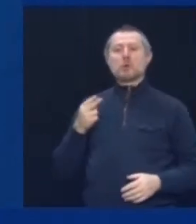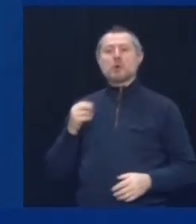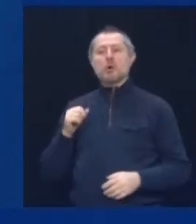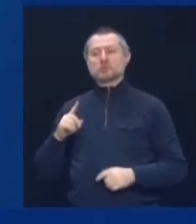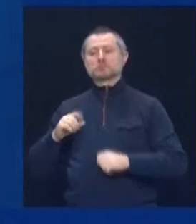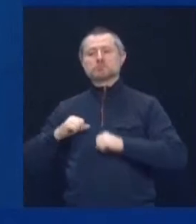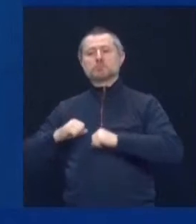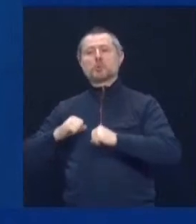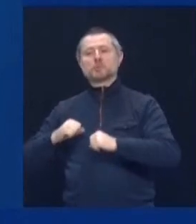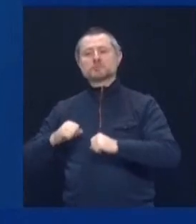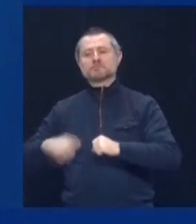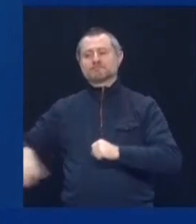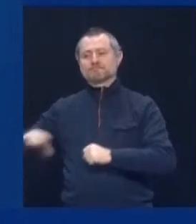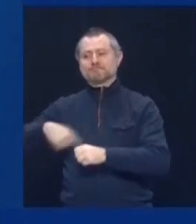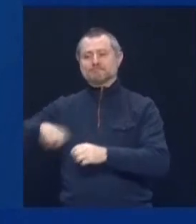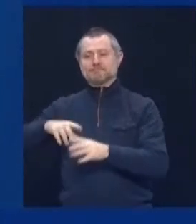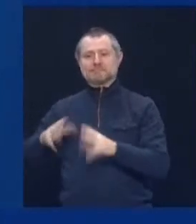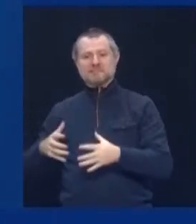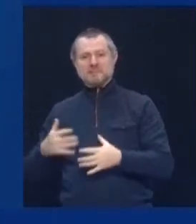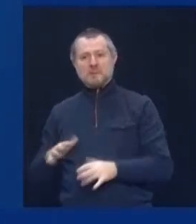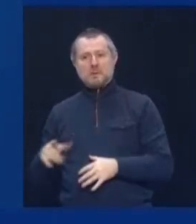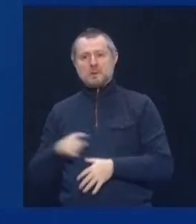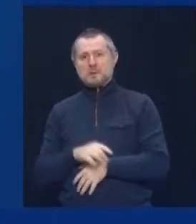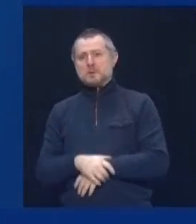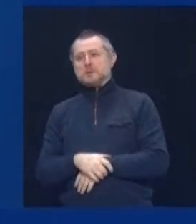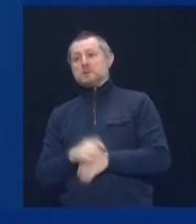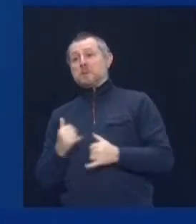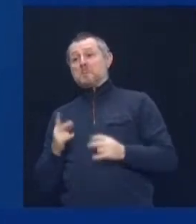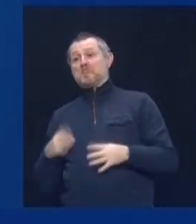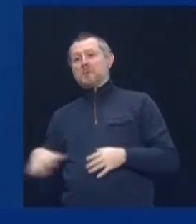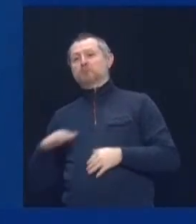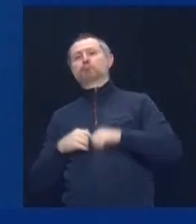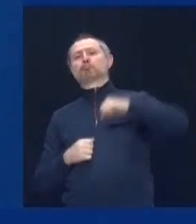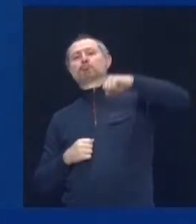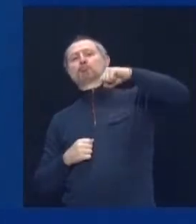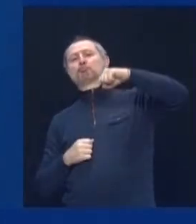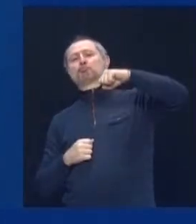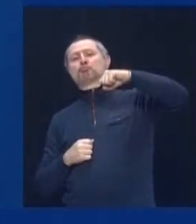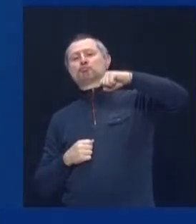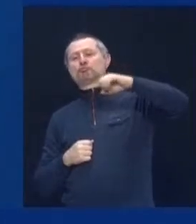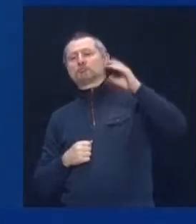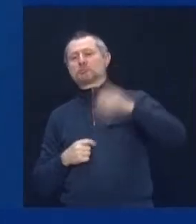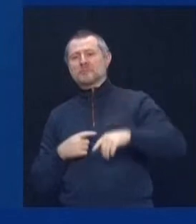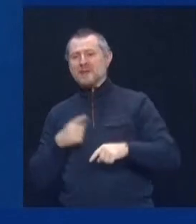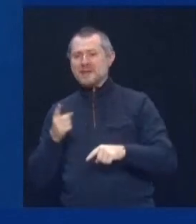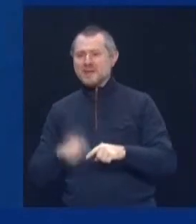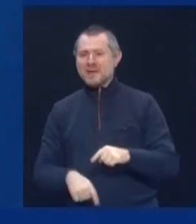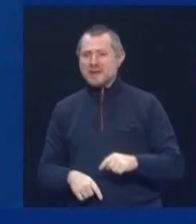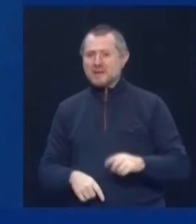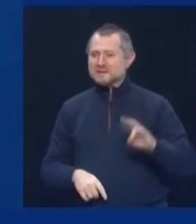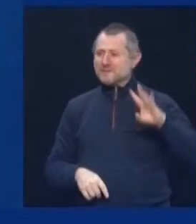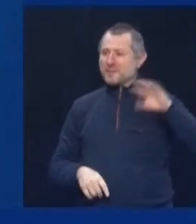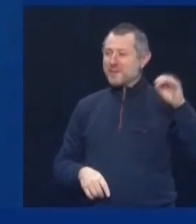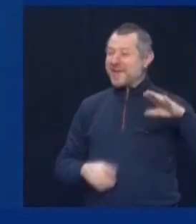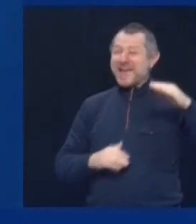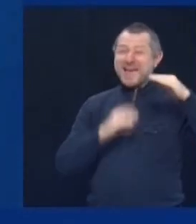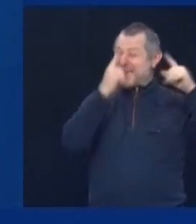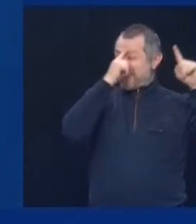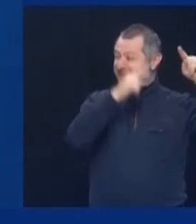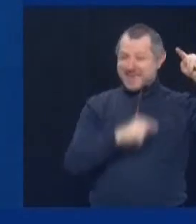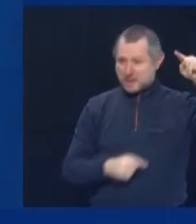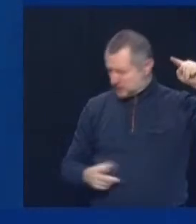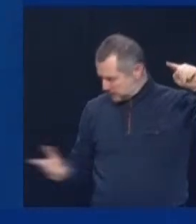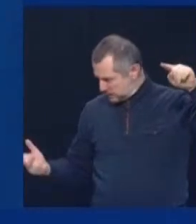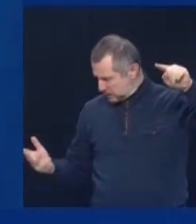says they won't take it. You cannot get to 75% without the number 50. So we need a real